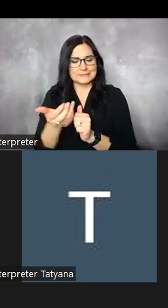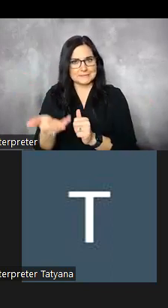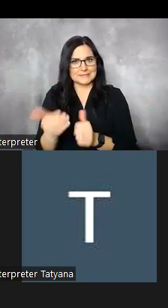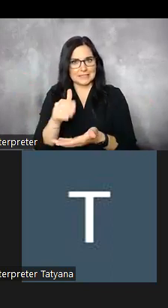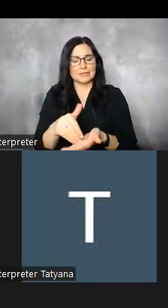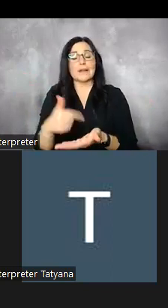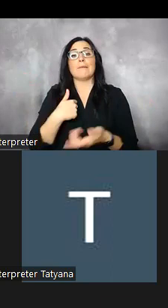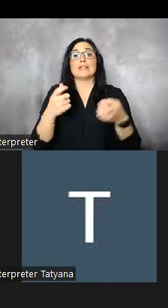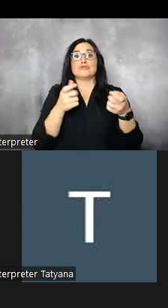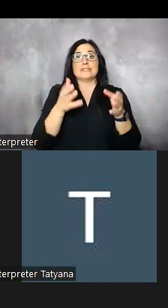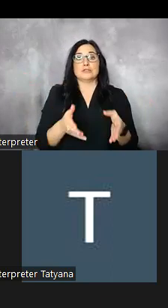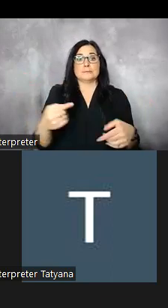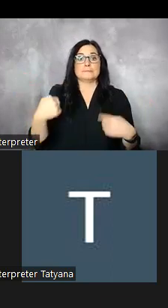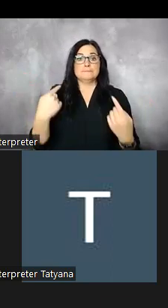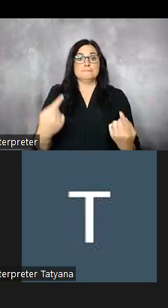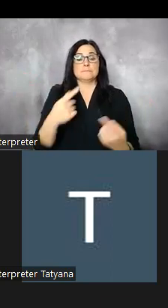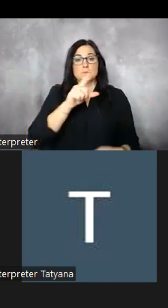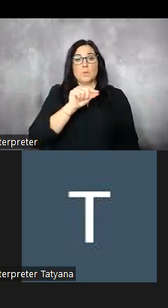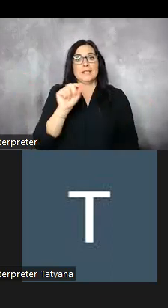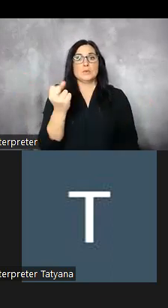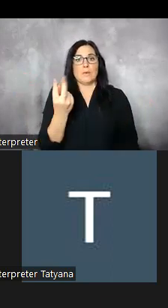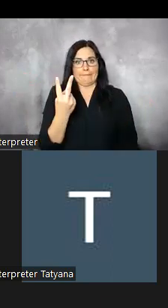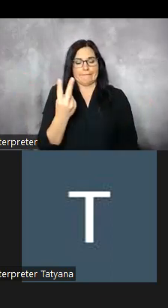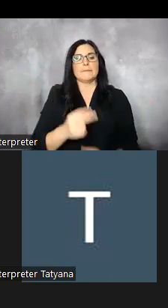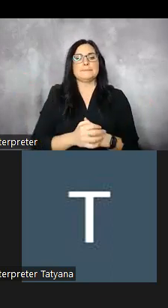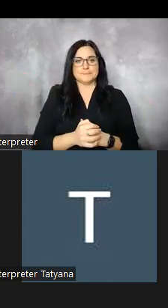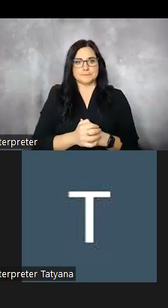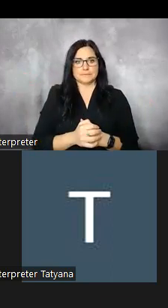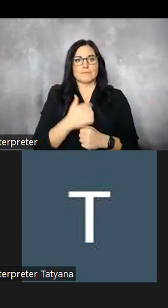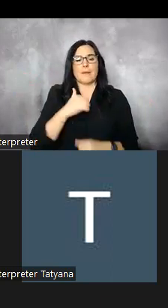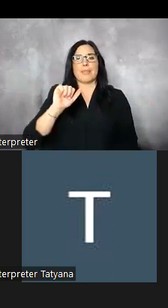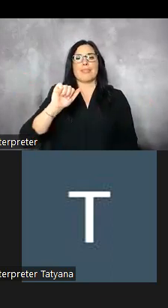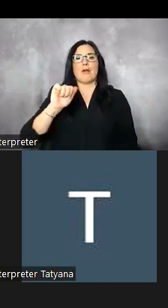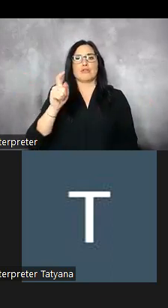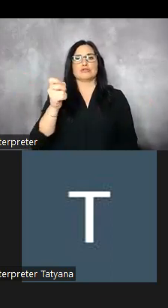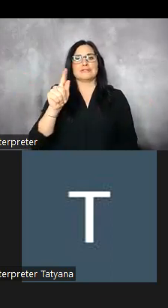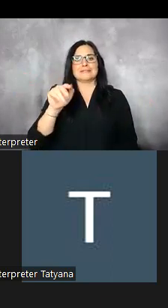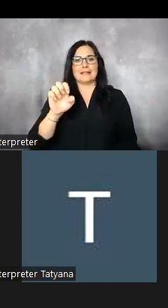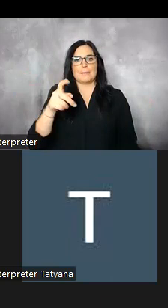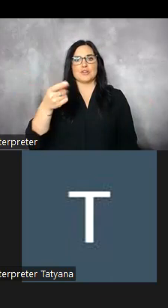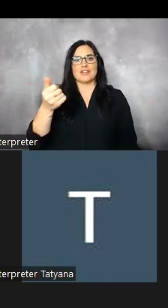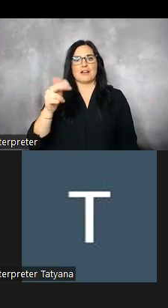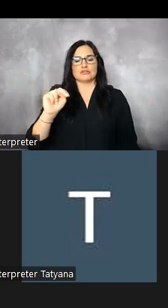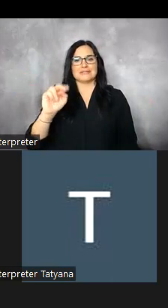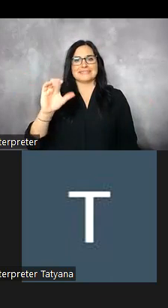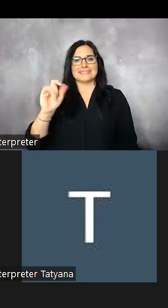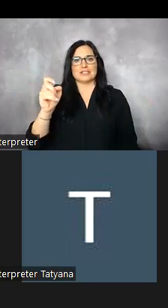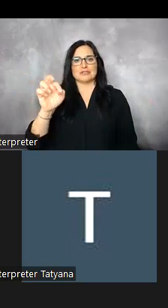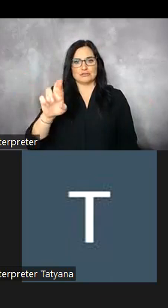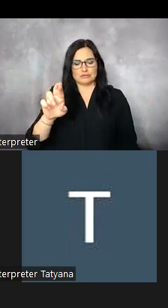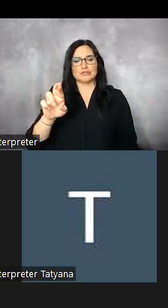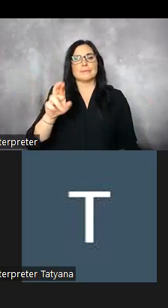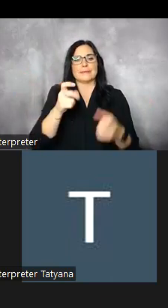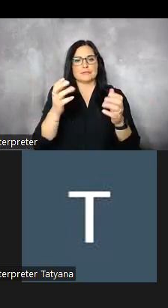since, I guess it was about 2012. The Alternate Production Center is exactly what it says. It's a production